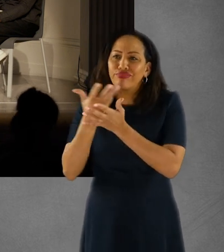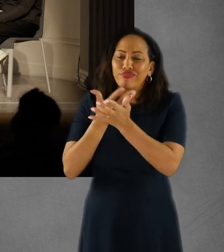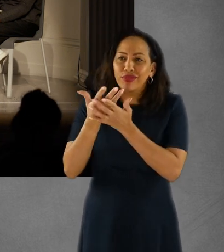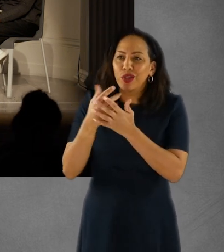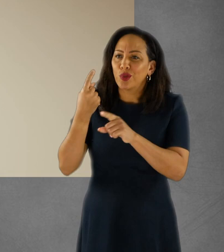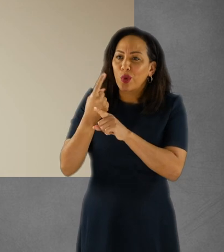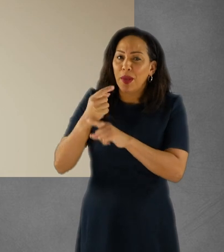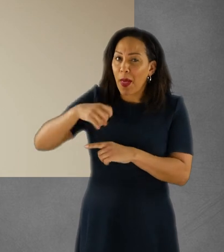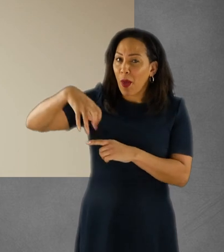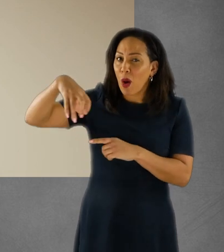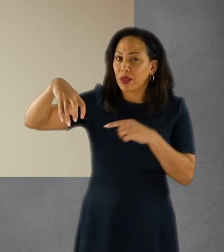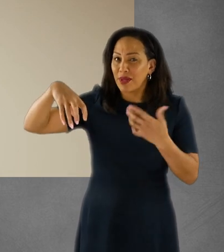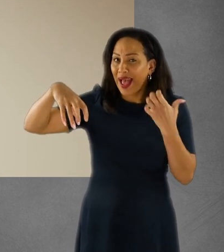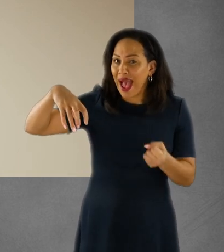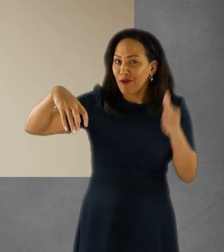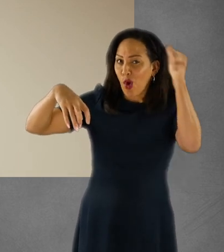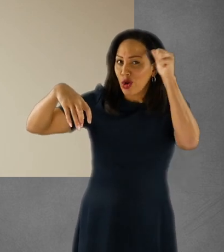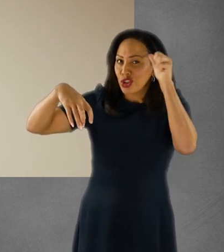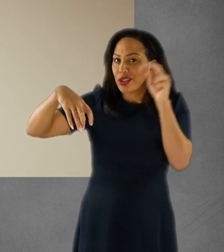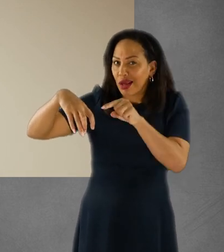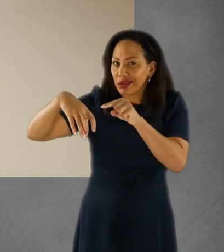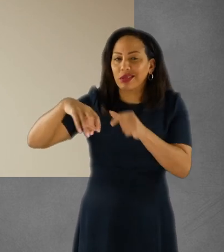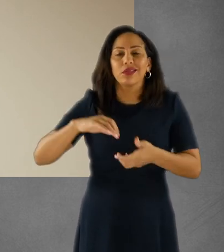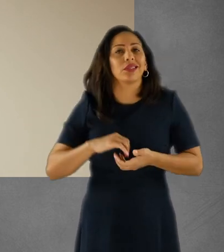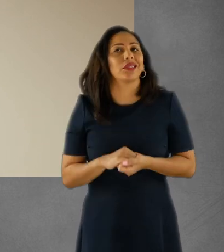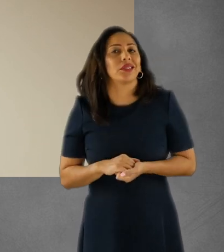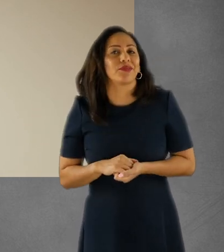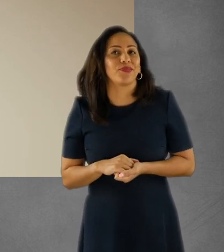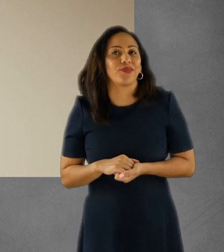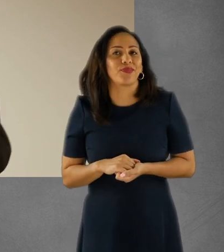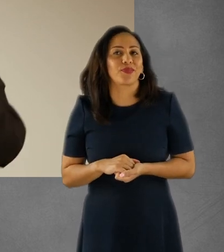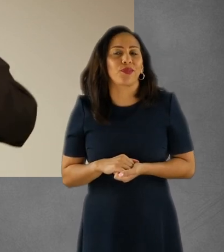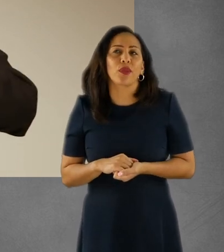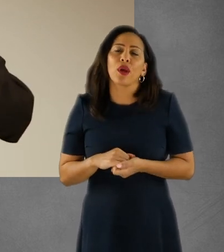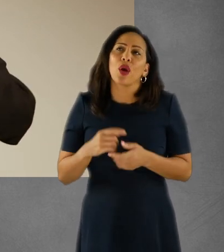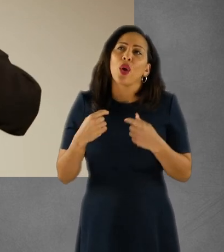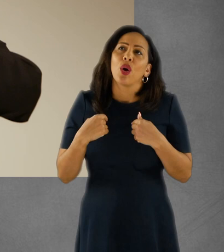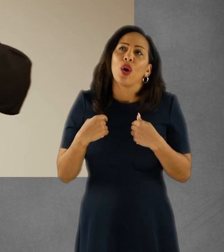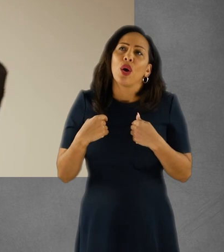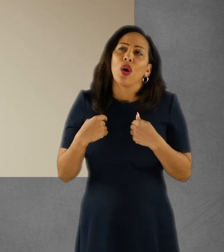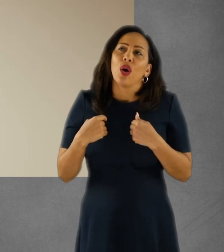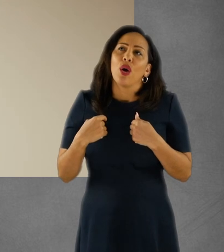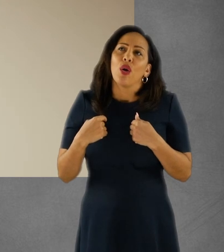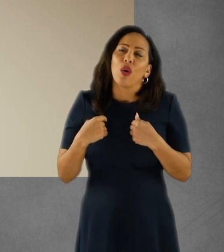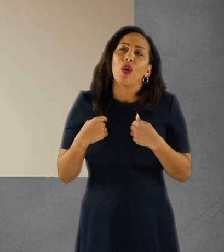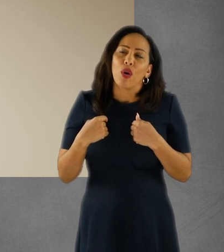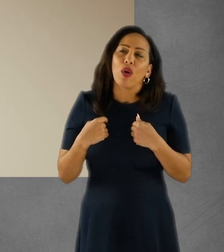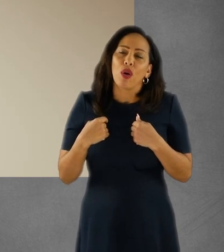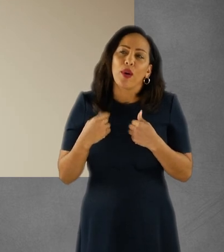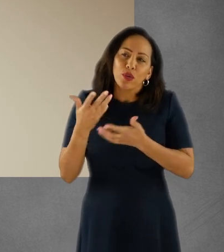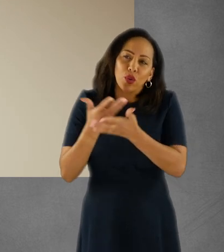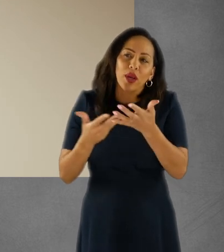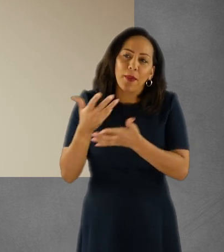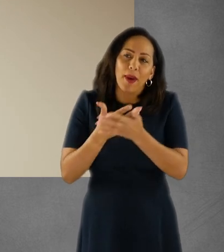right? But then at some point we were talking about the octopus and the fact that the octopus can display on its